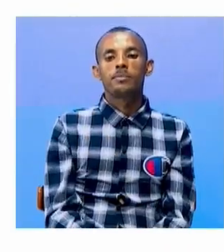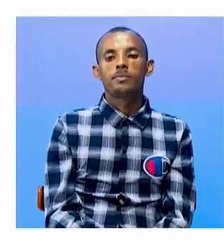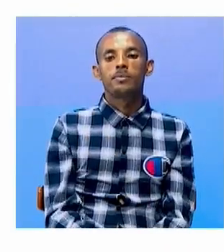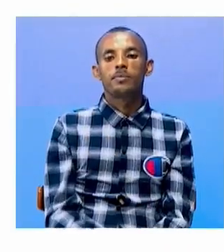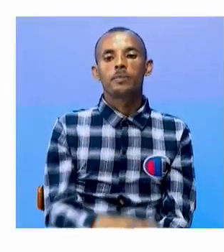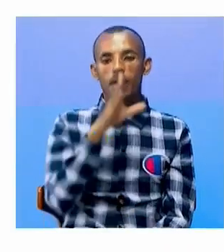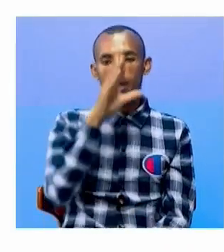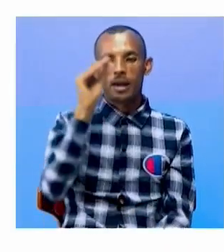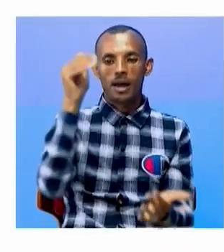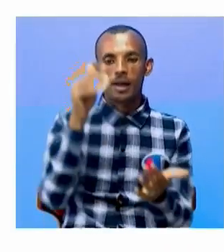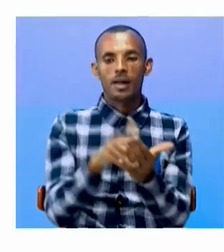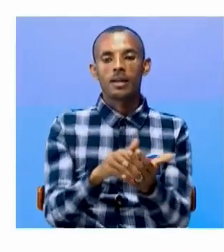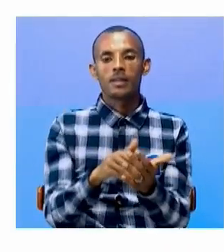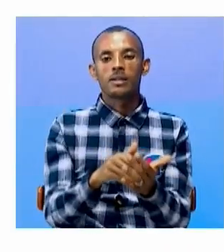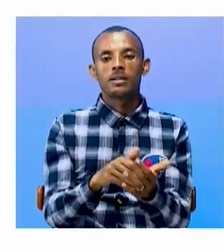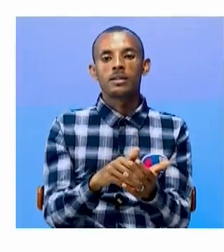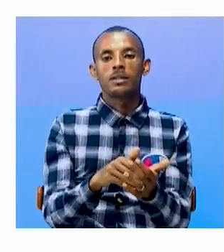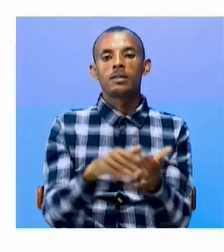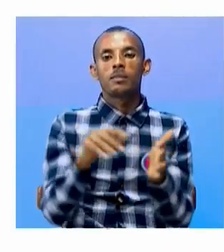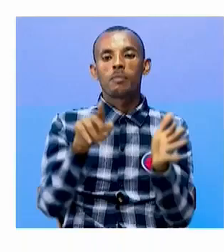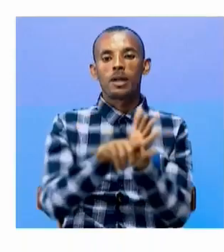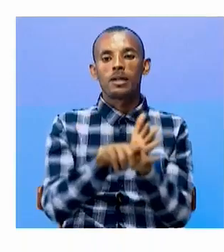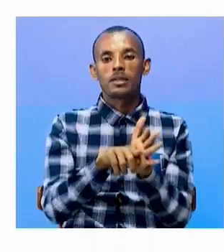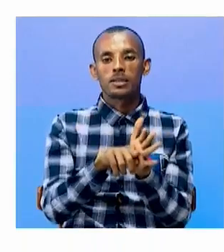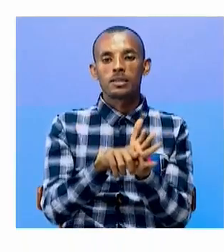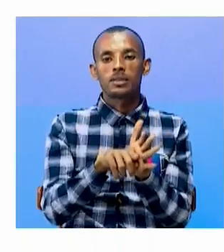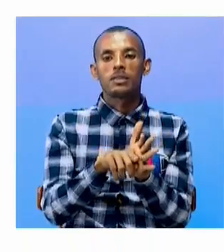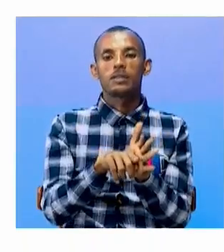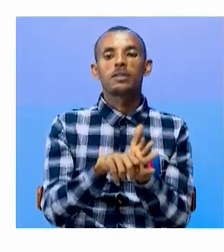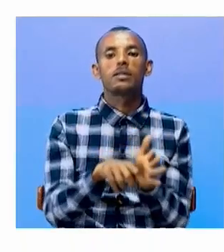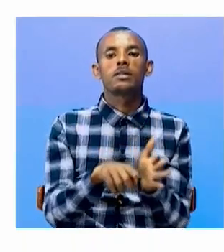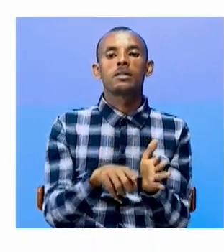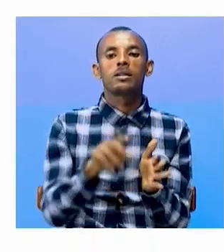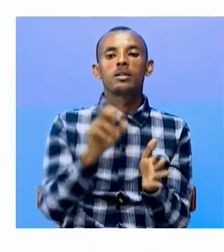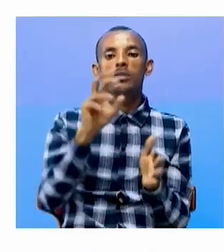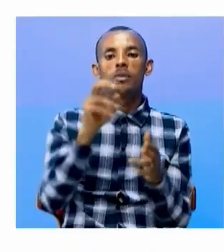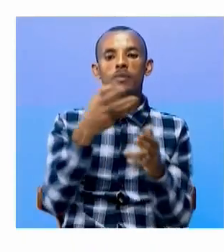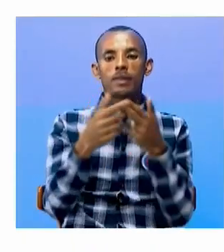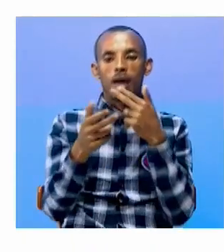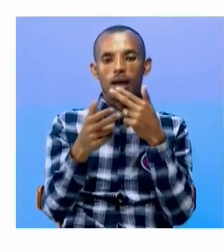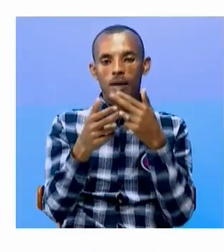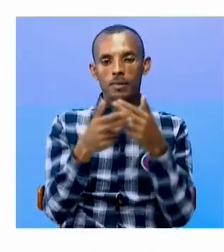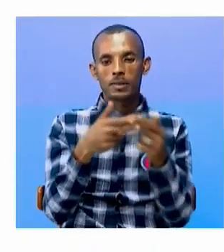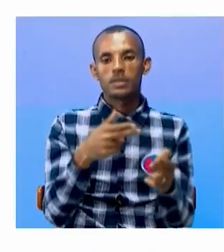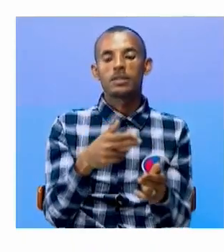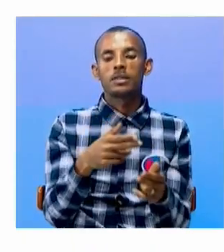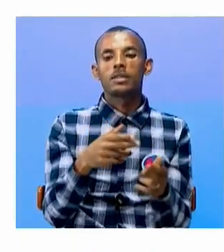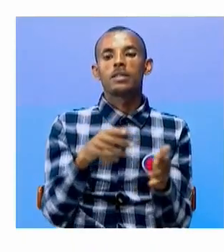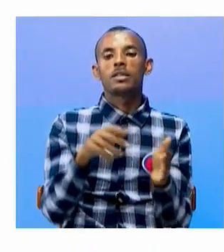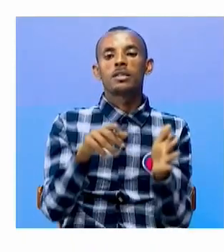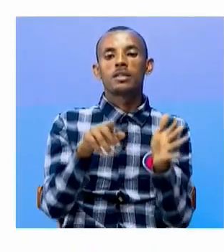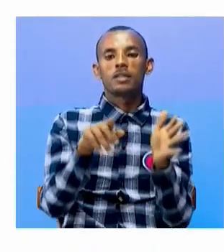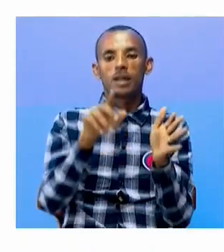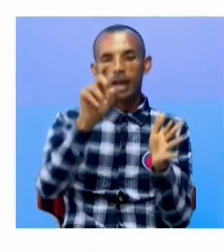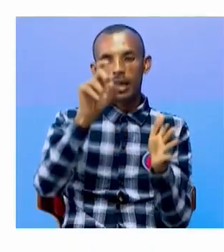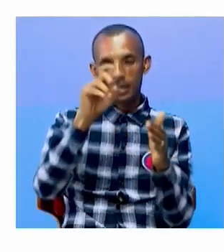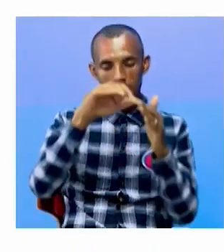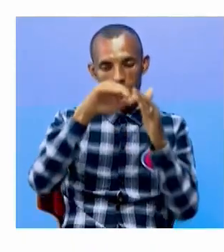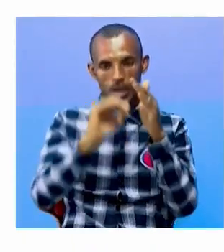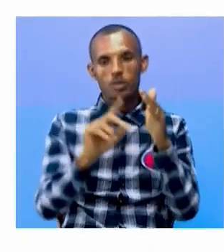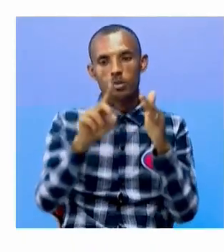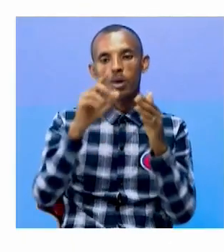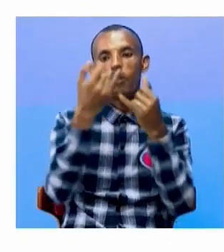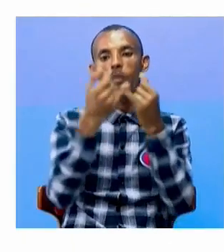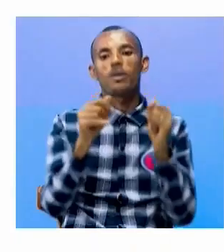And again, there is minus here, minus 12 times, you multiply this, is x minus 1 over